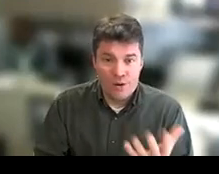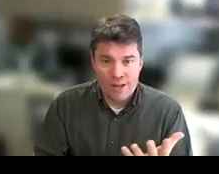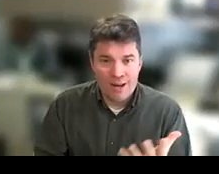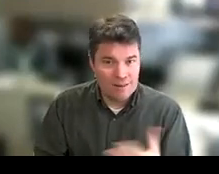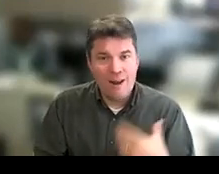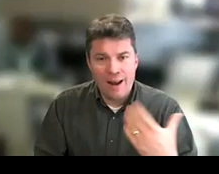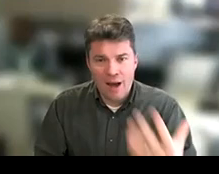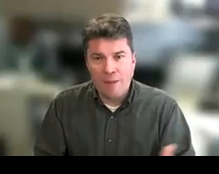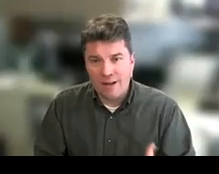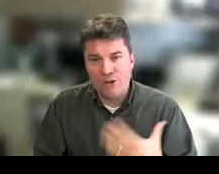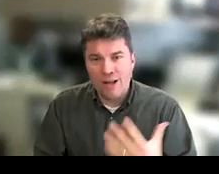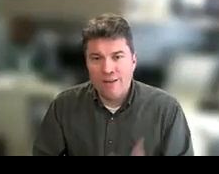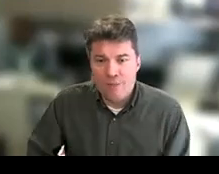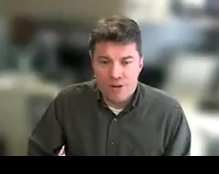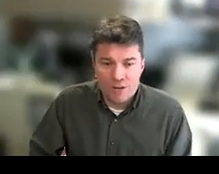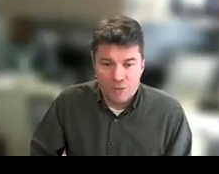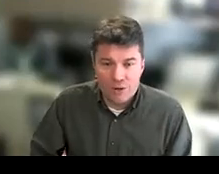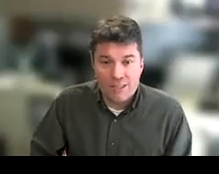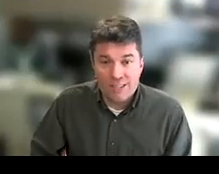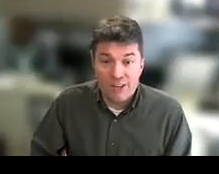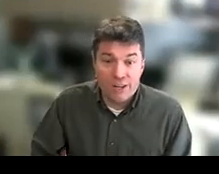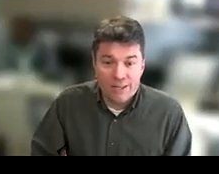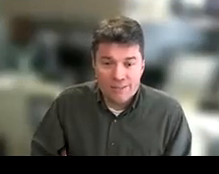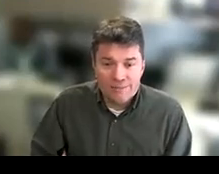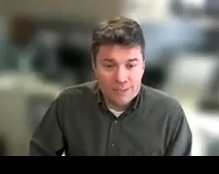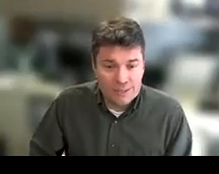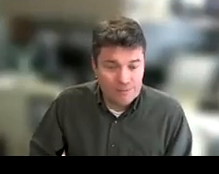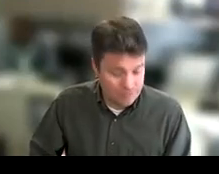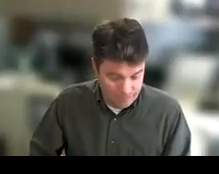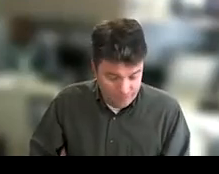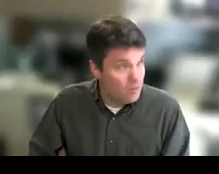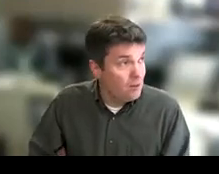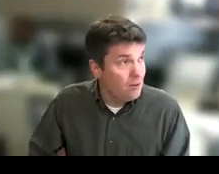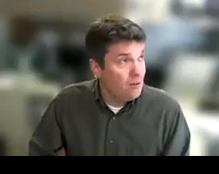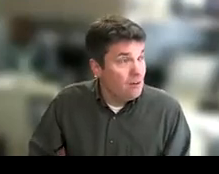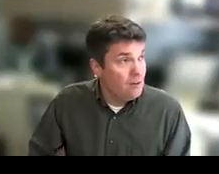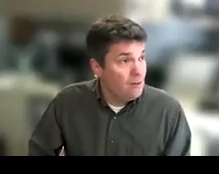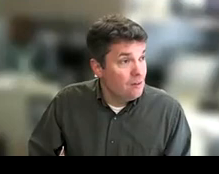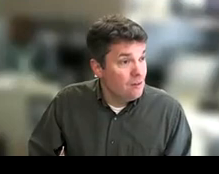And then when we do that, and how to make sure that information comes across clearly. Oh.